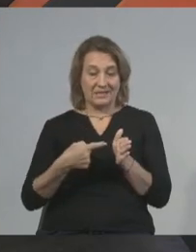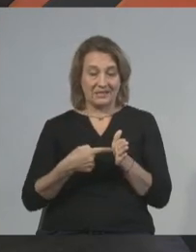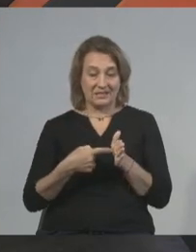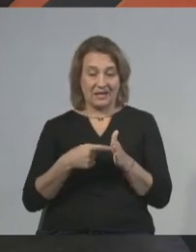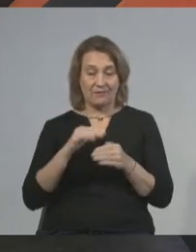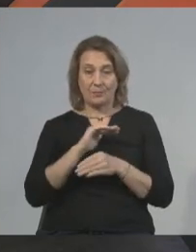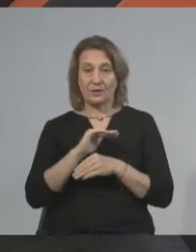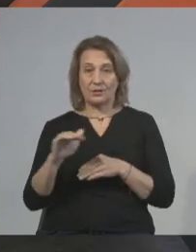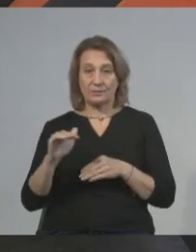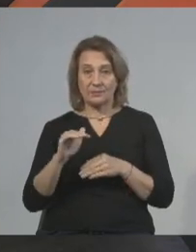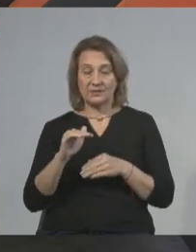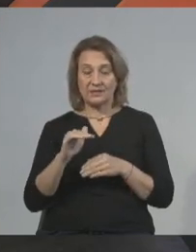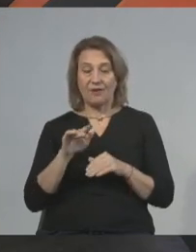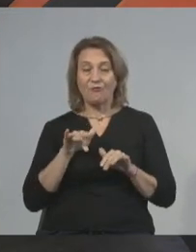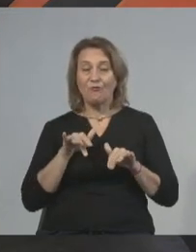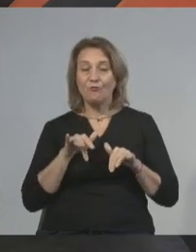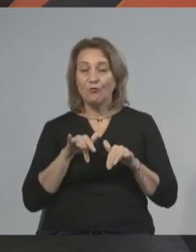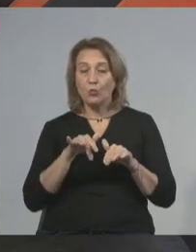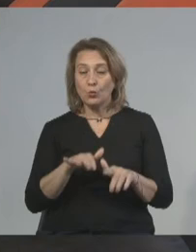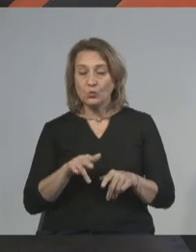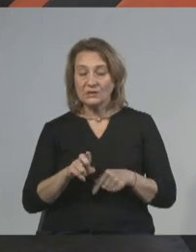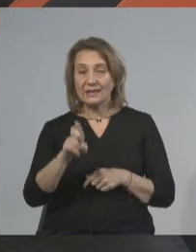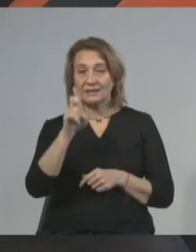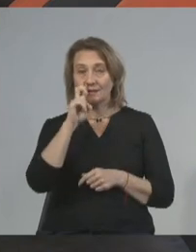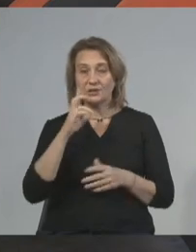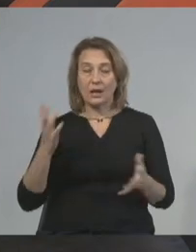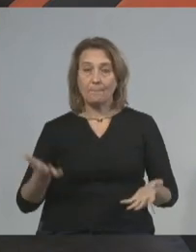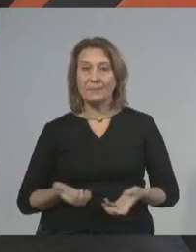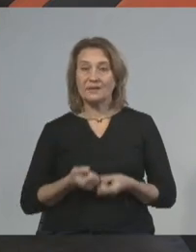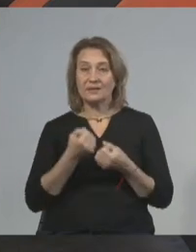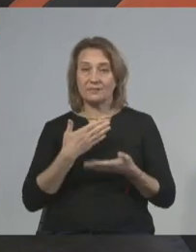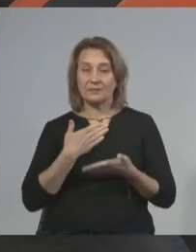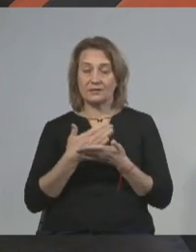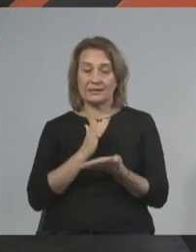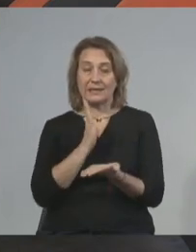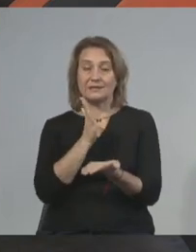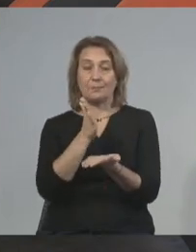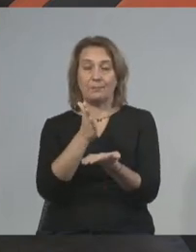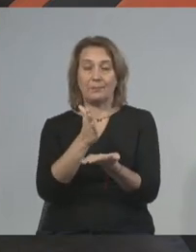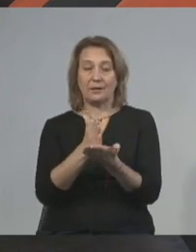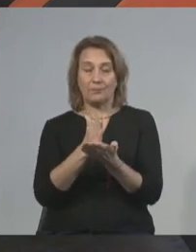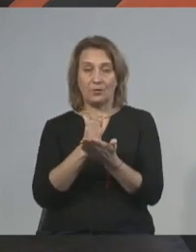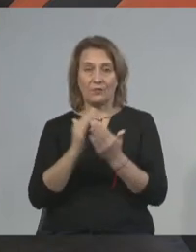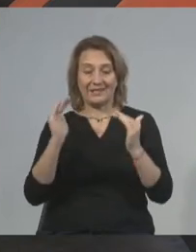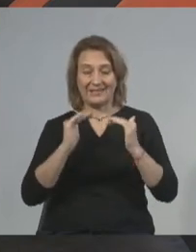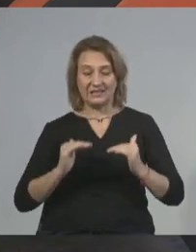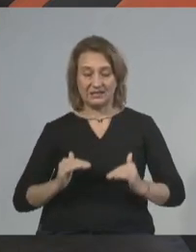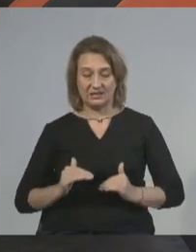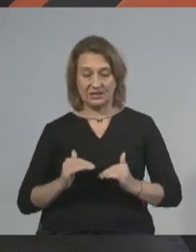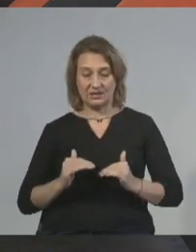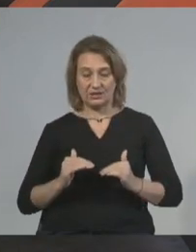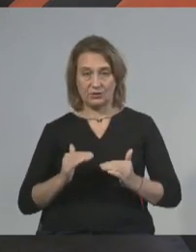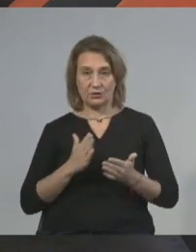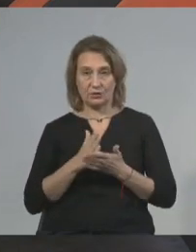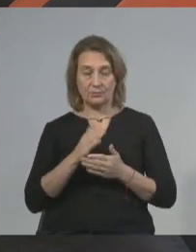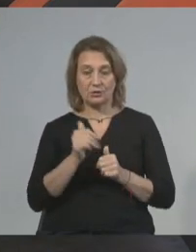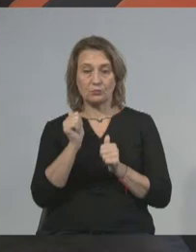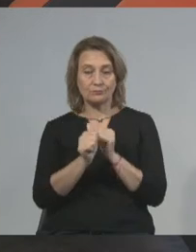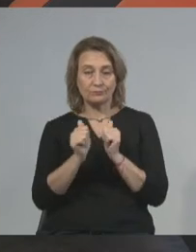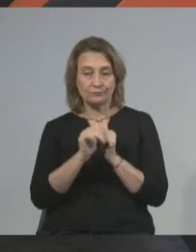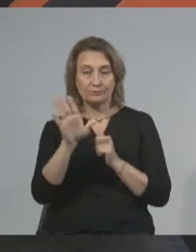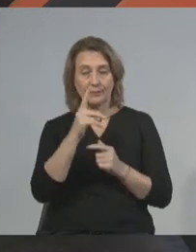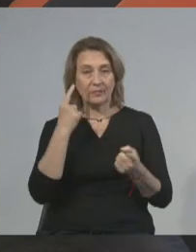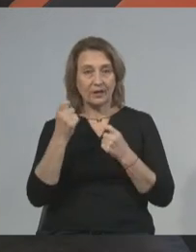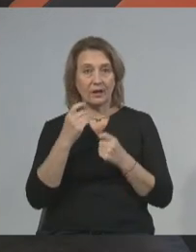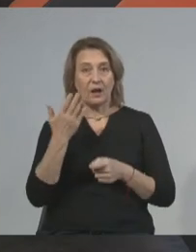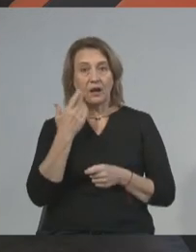a very local rural level so it seems to me that the function of the state is to support those initiatives grassroots initiatives